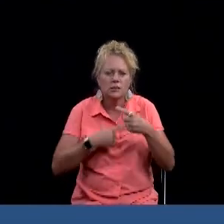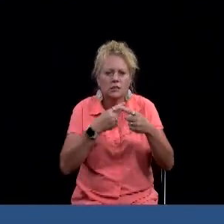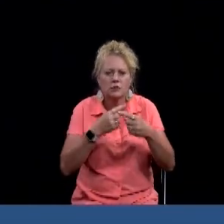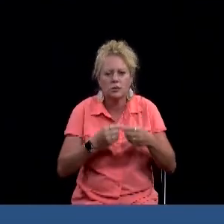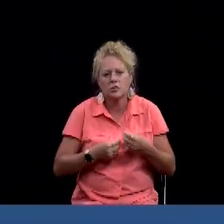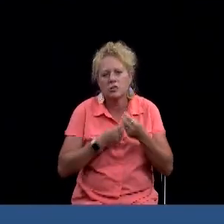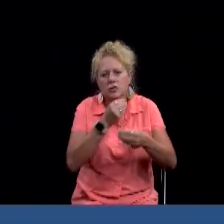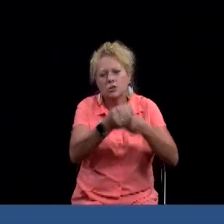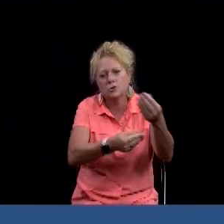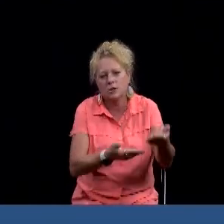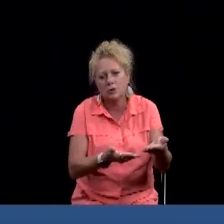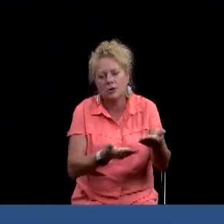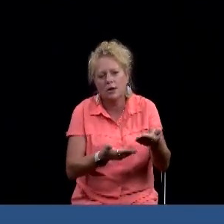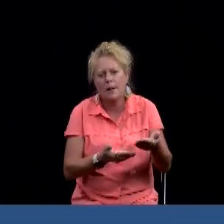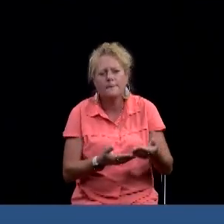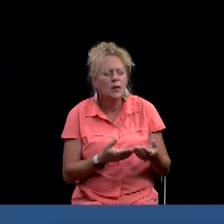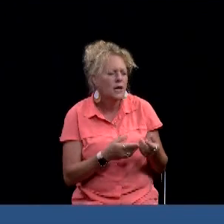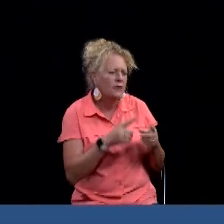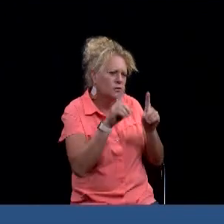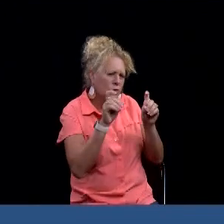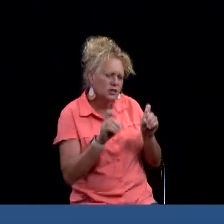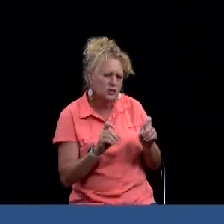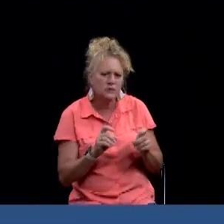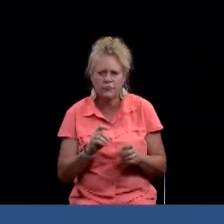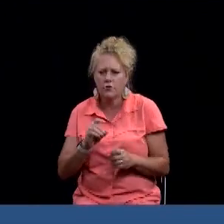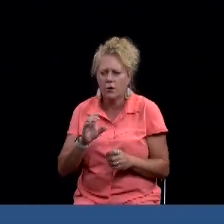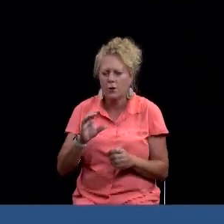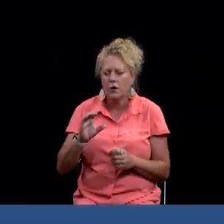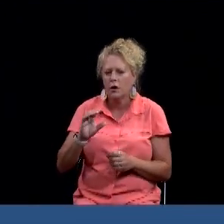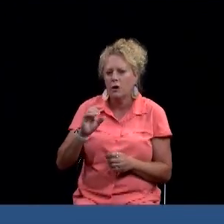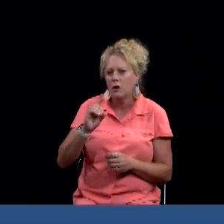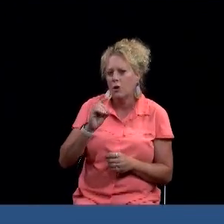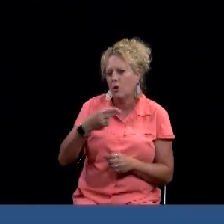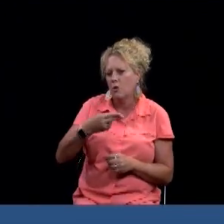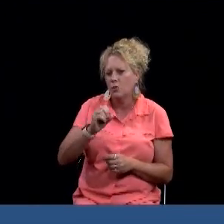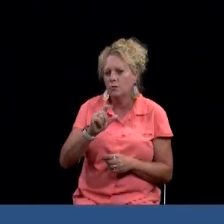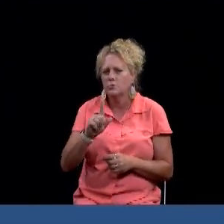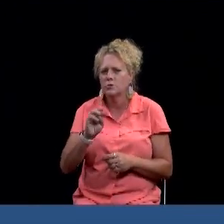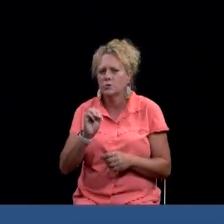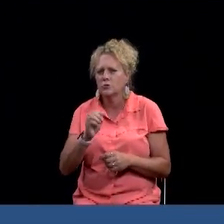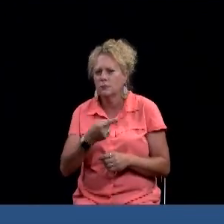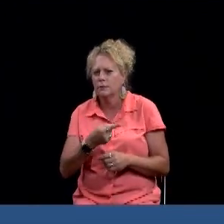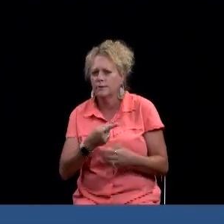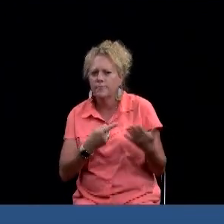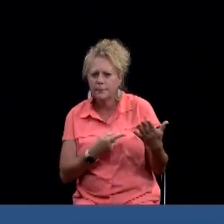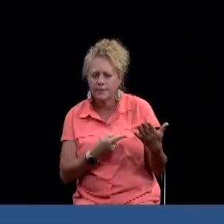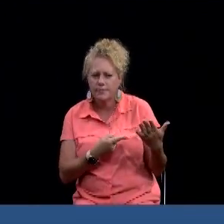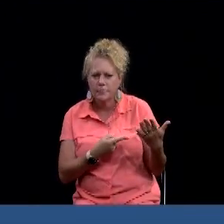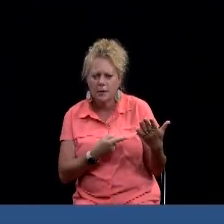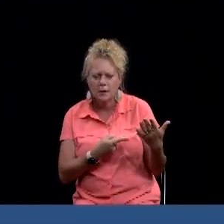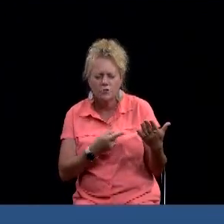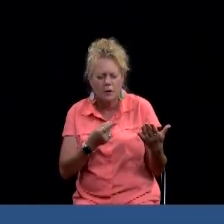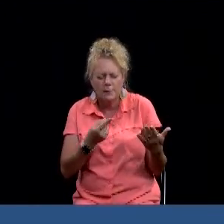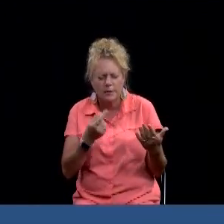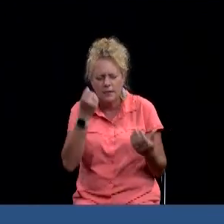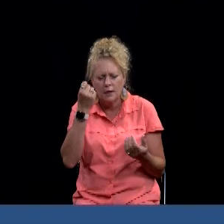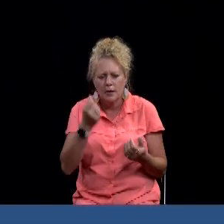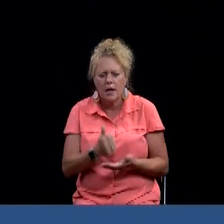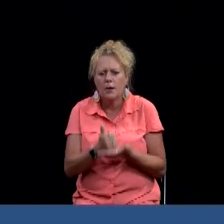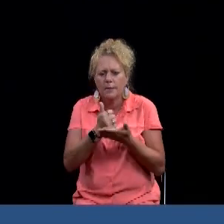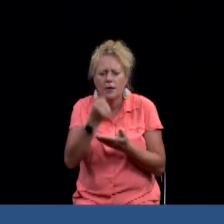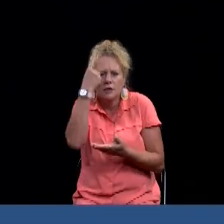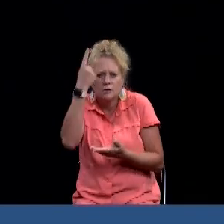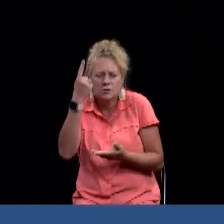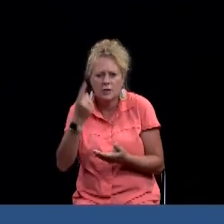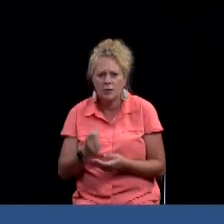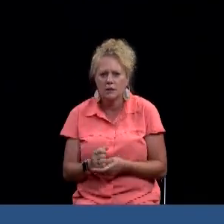some information, but just before when we're looking at it, if you can just kind of help me fully understand. So currently, this is as a public facility. This